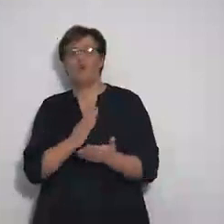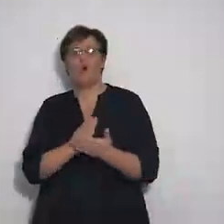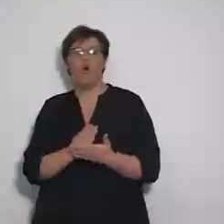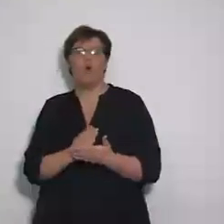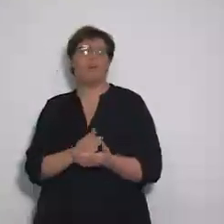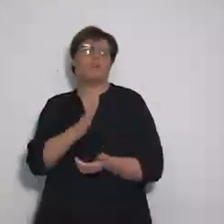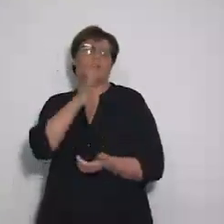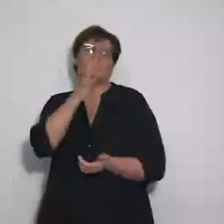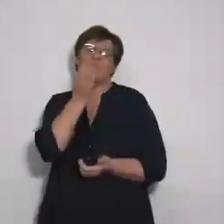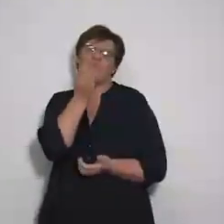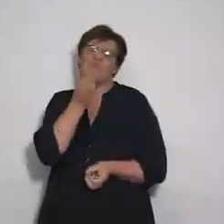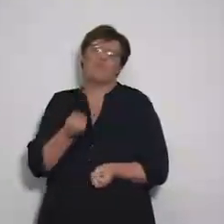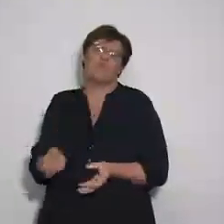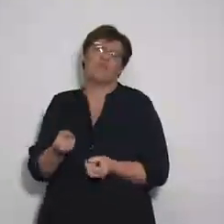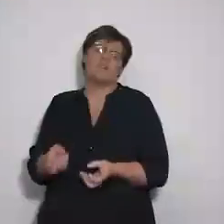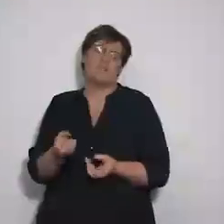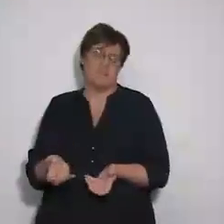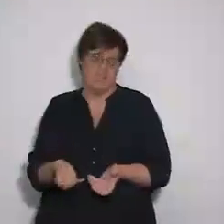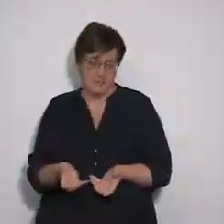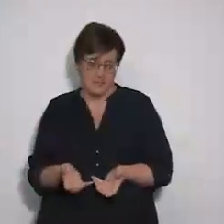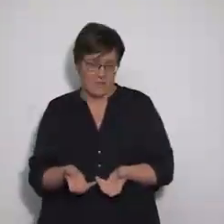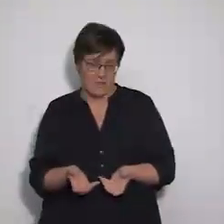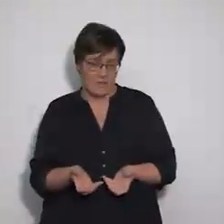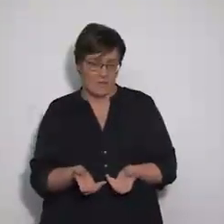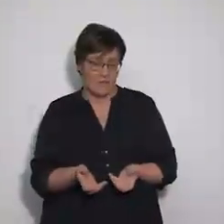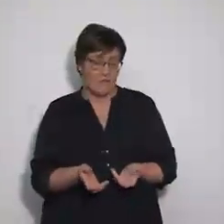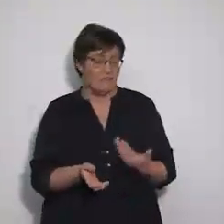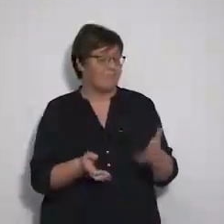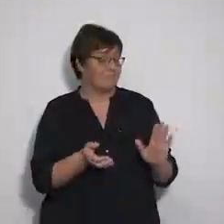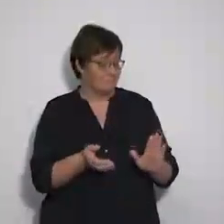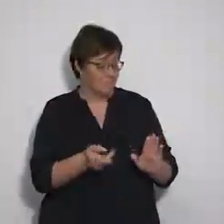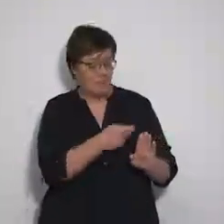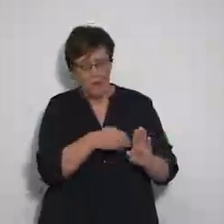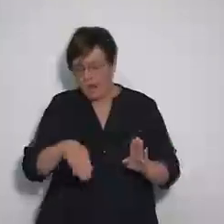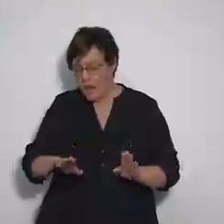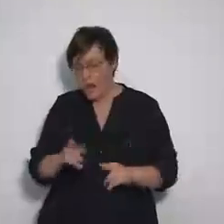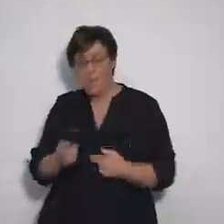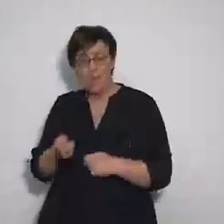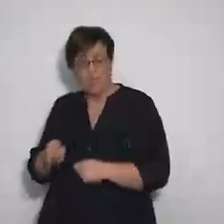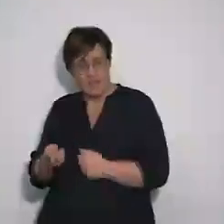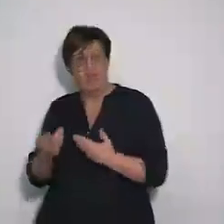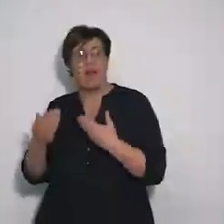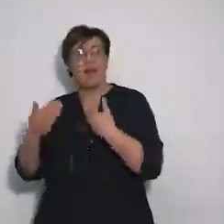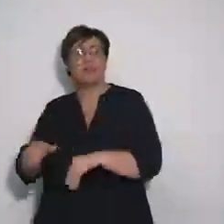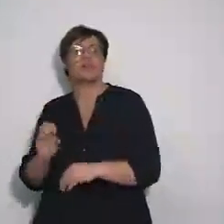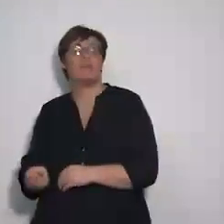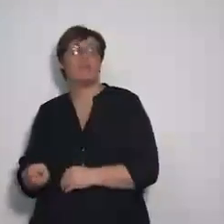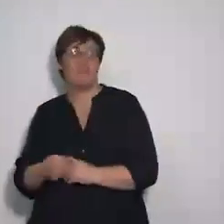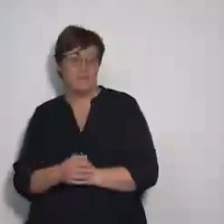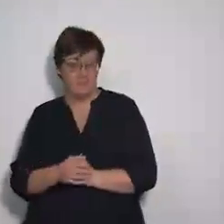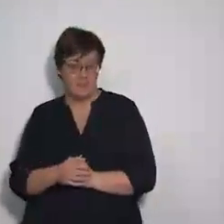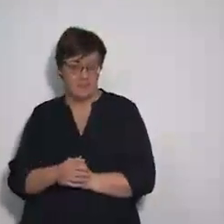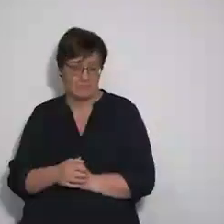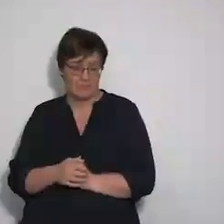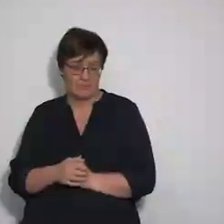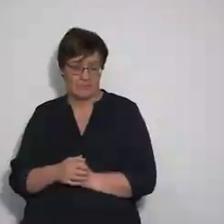making sure there was lots of food available to them, what if there were limits